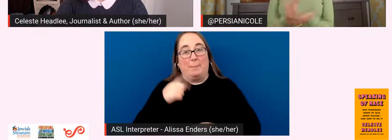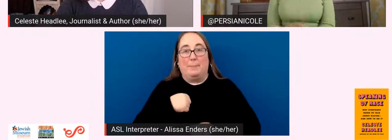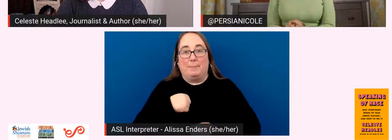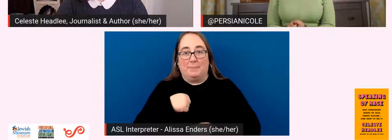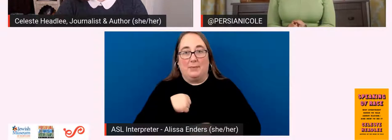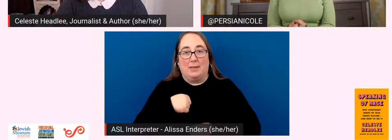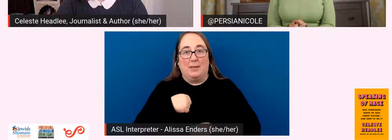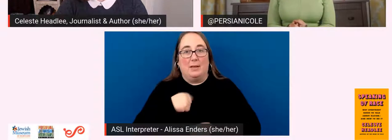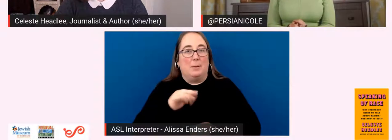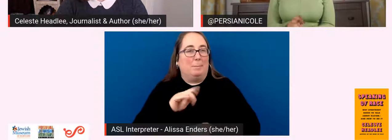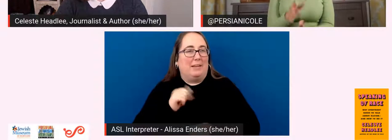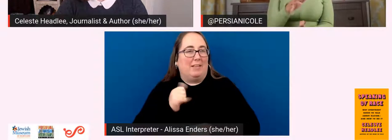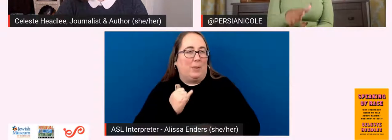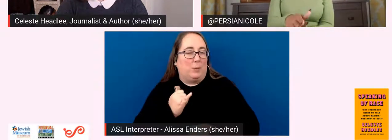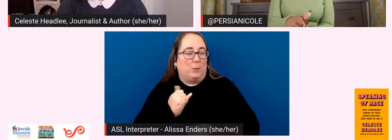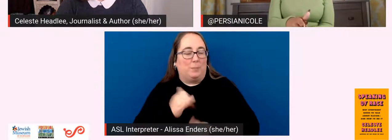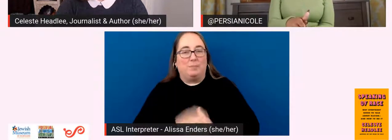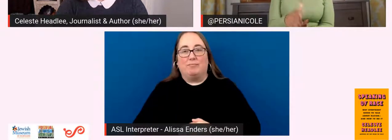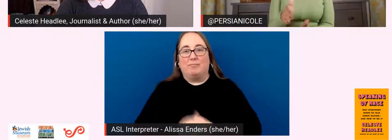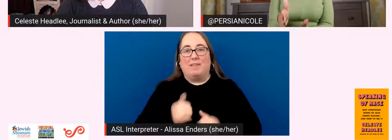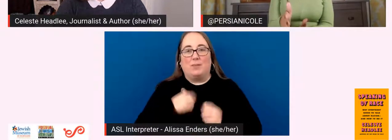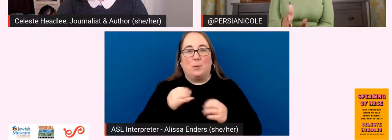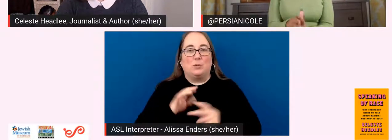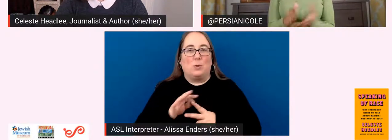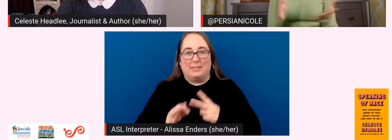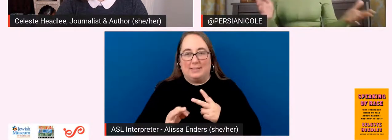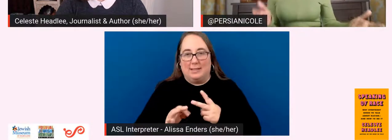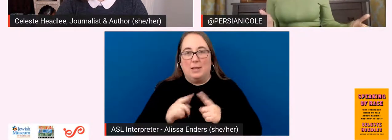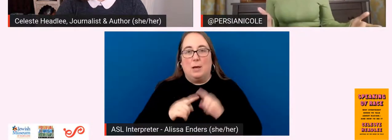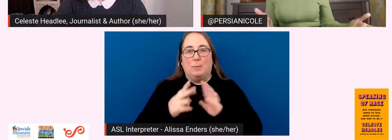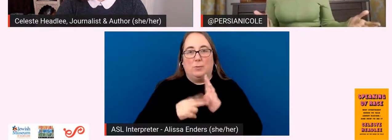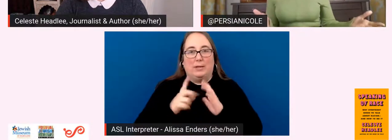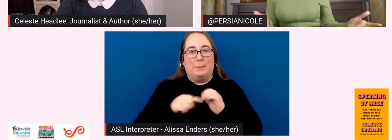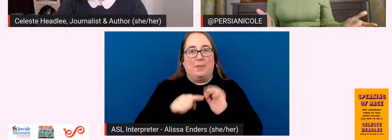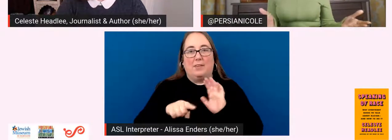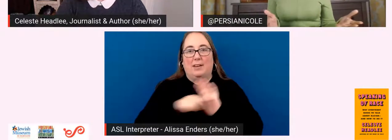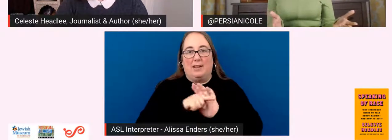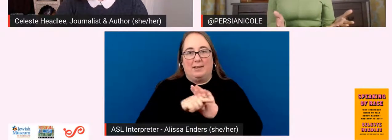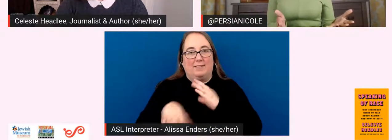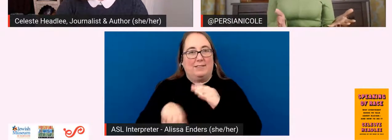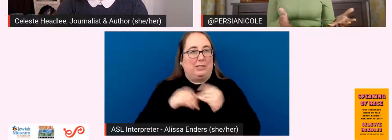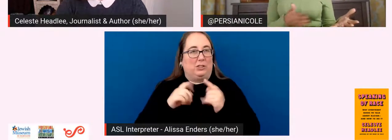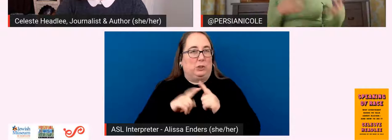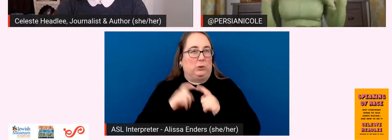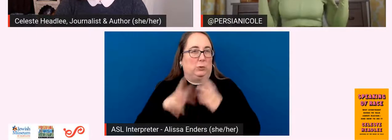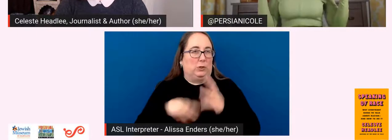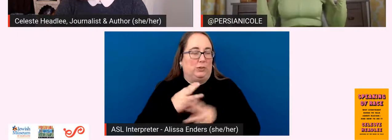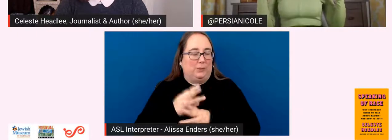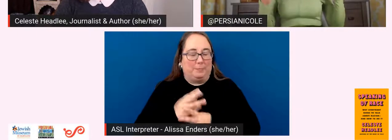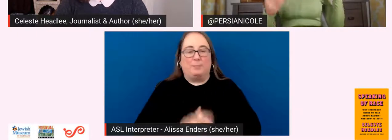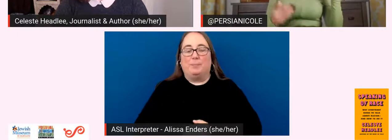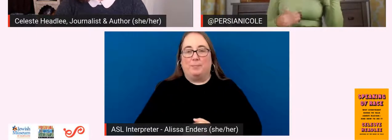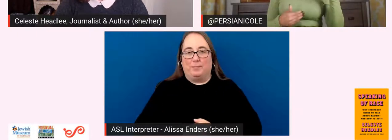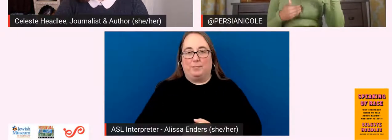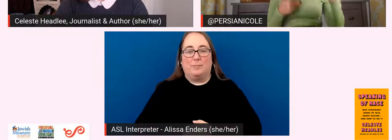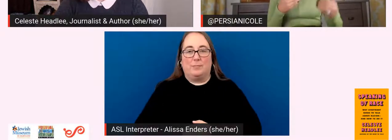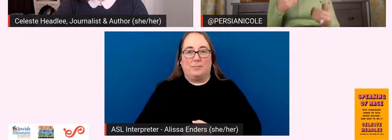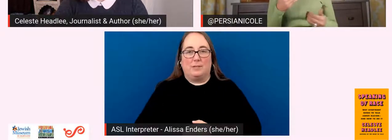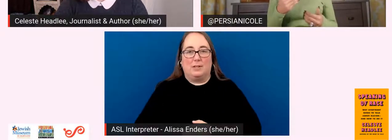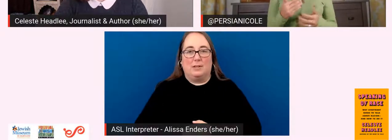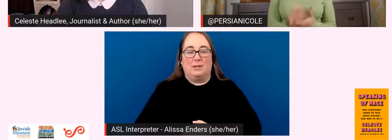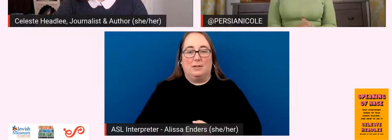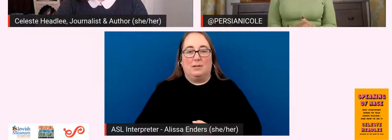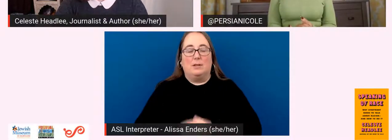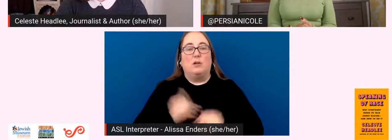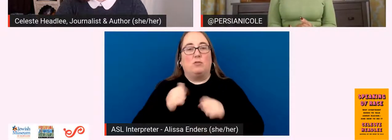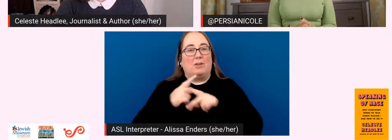being in media like yourself, it's like I have no choice but to read about the negative additions to this world. You know, so I was trying to figure out how to get